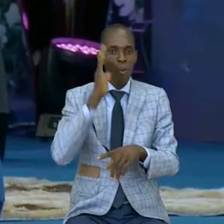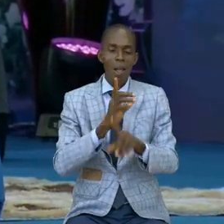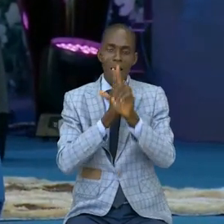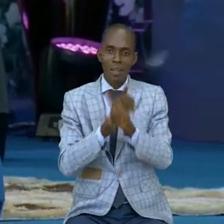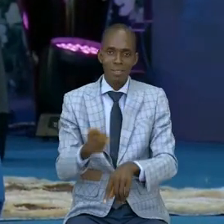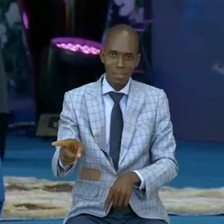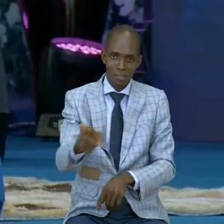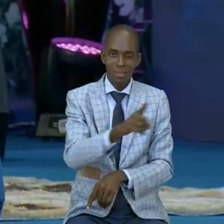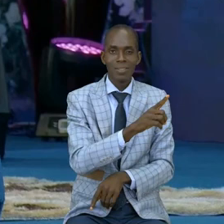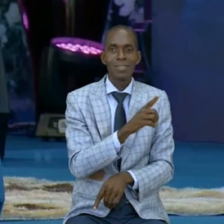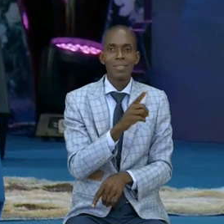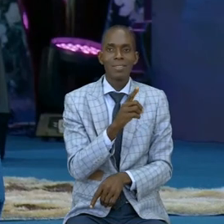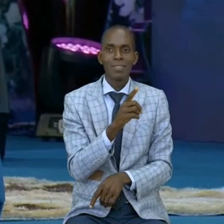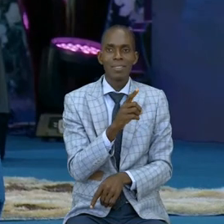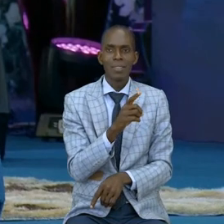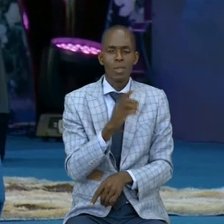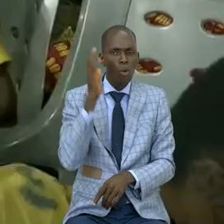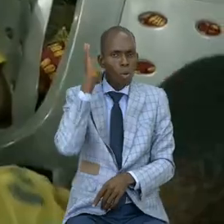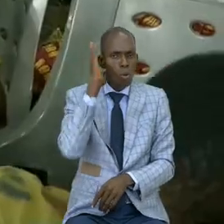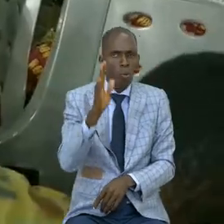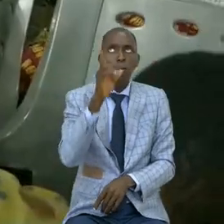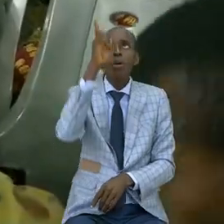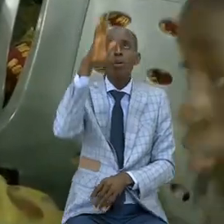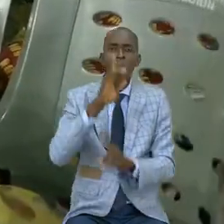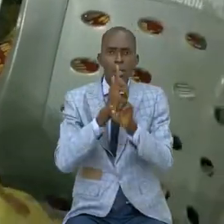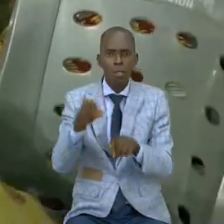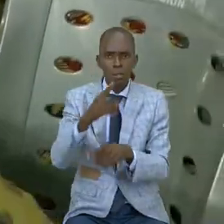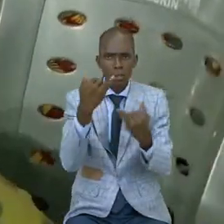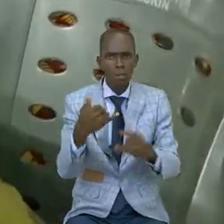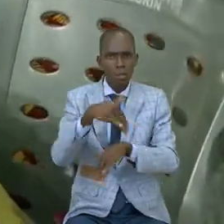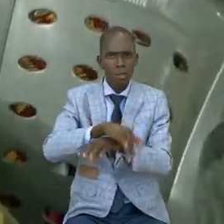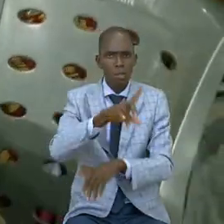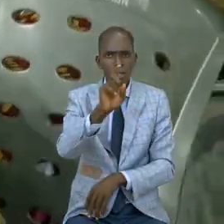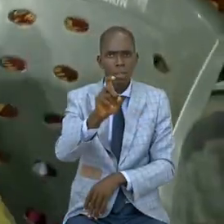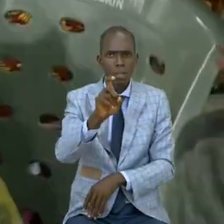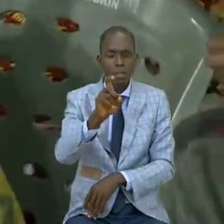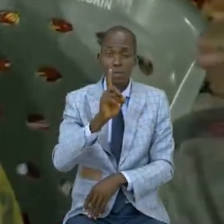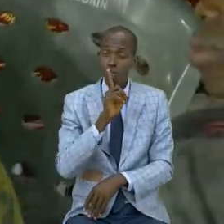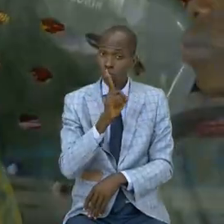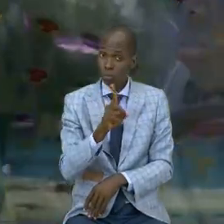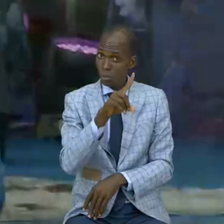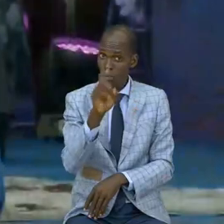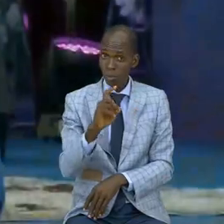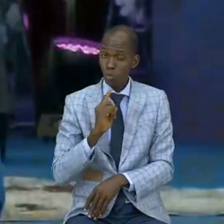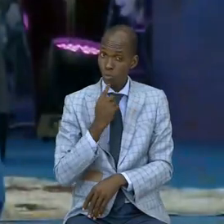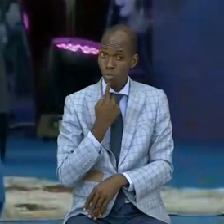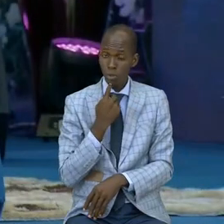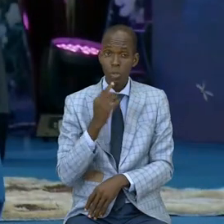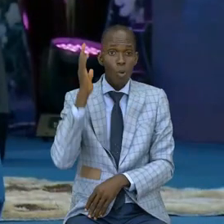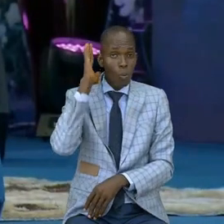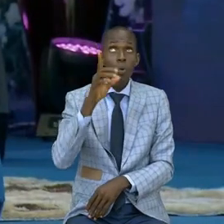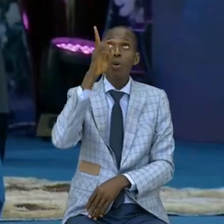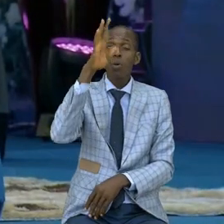thee. Will God answer you tonight? Yeah. Seriously, truly, will God answer